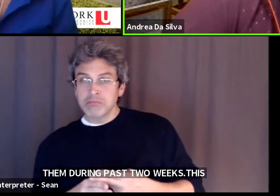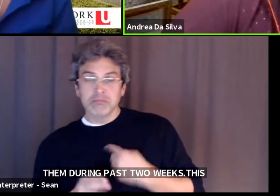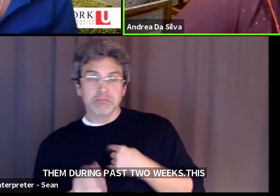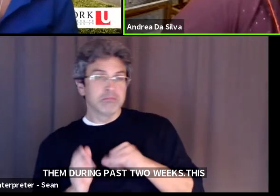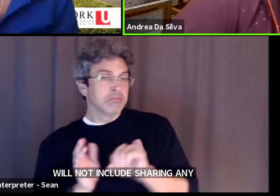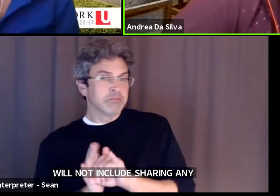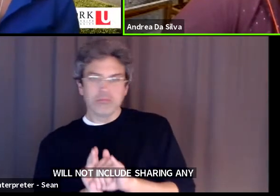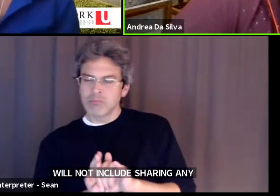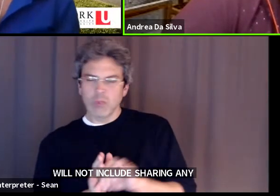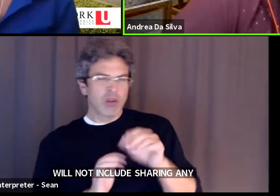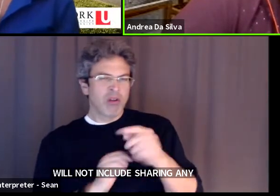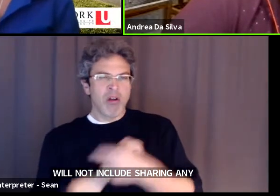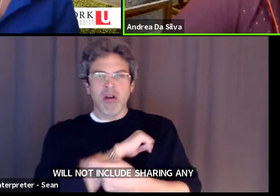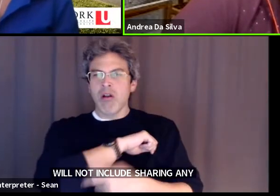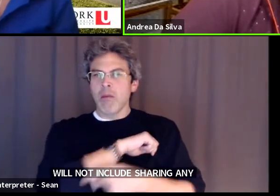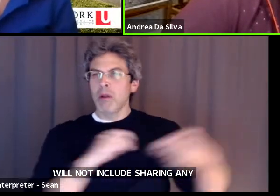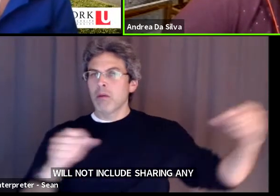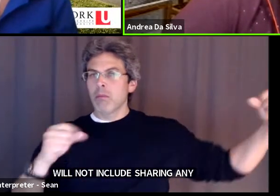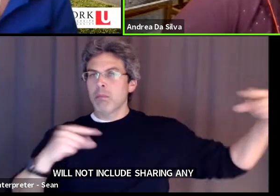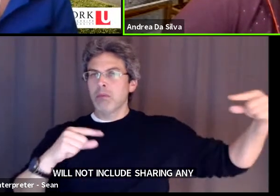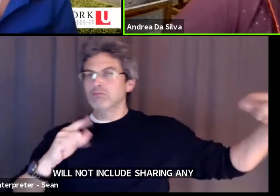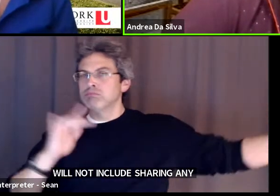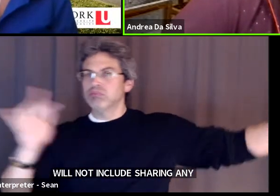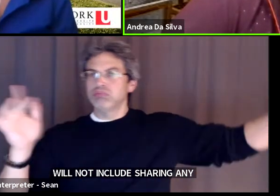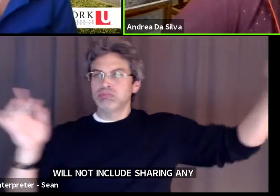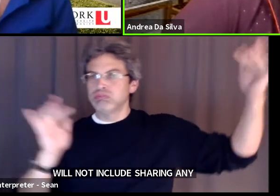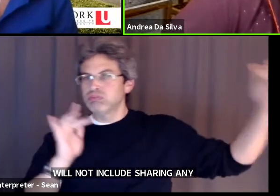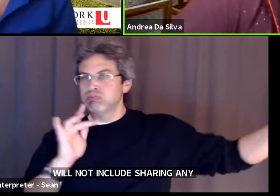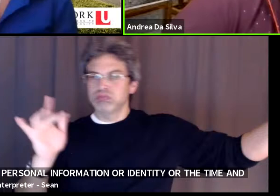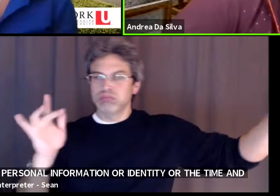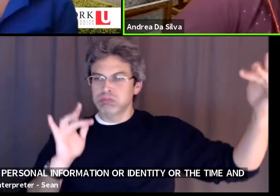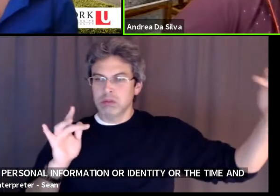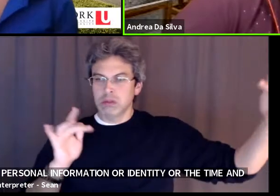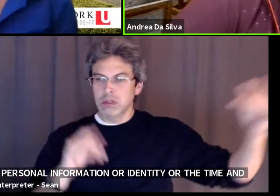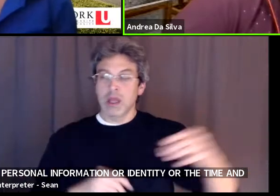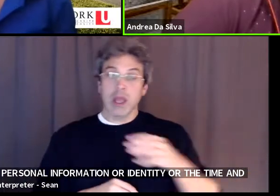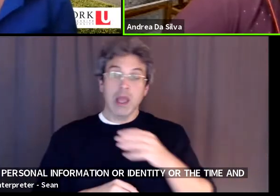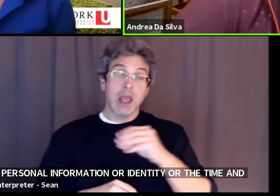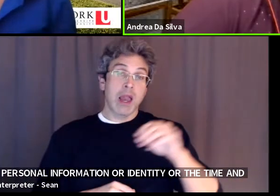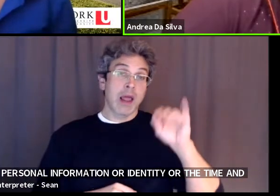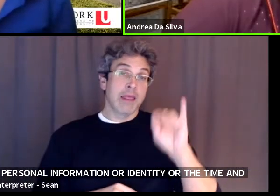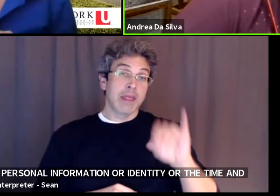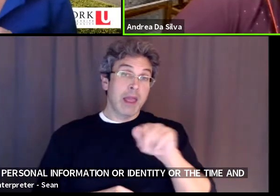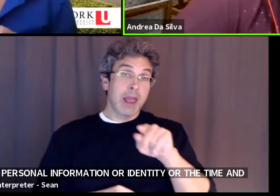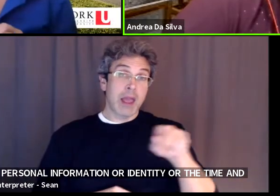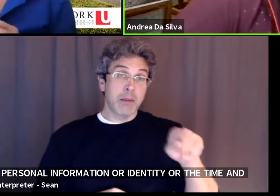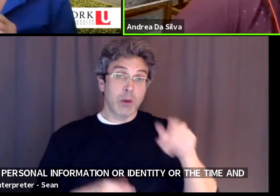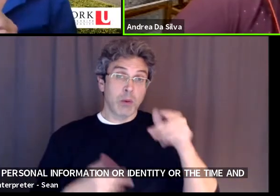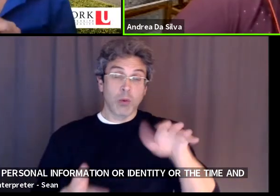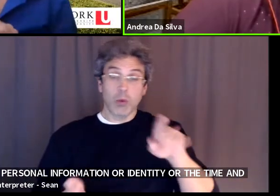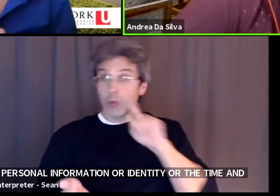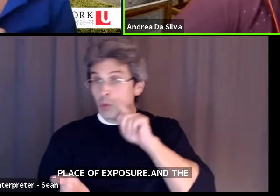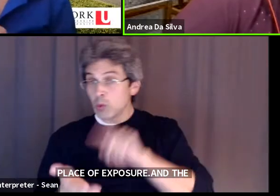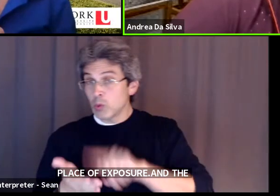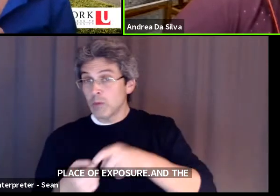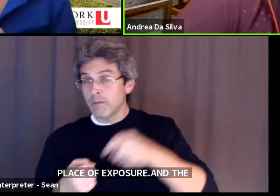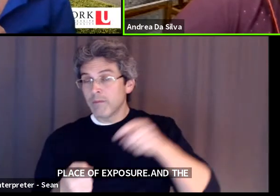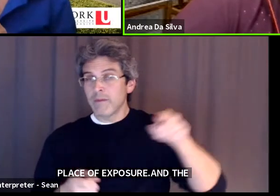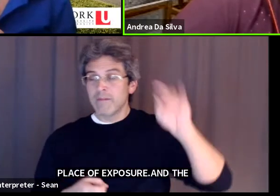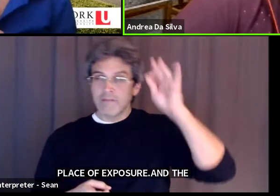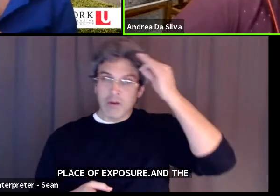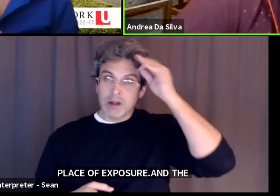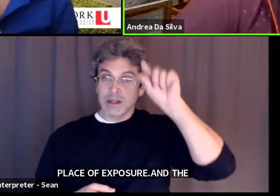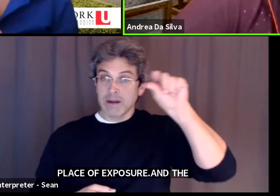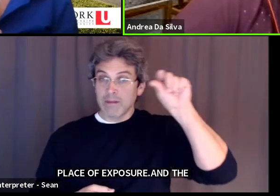or the time and place of exposure. And the app has been reviewed by federal and